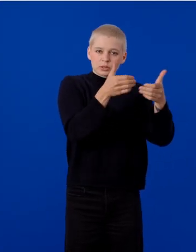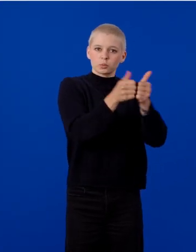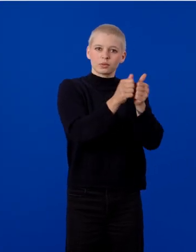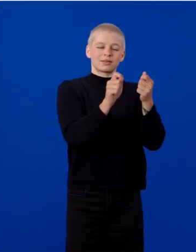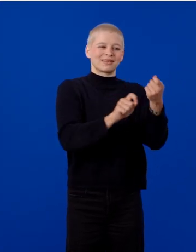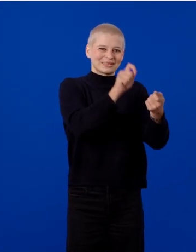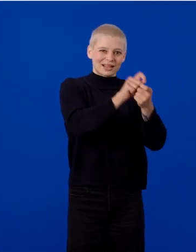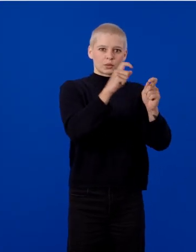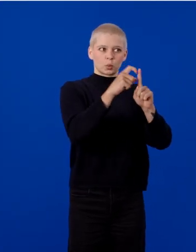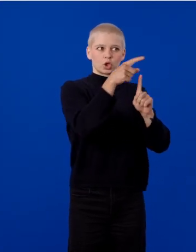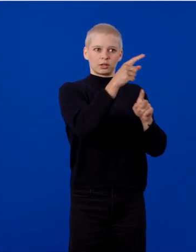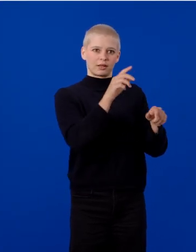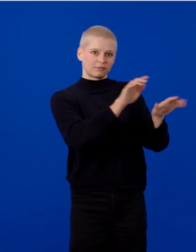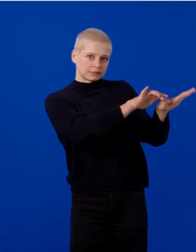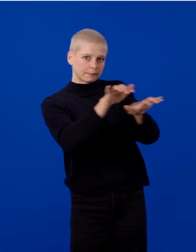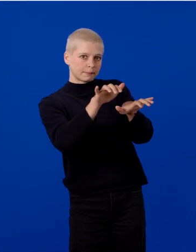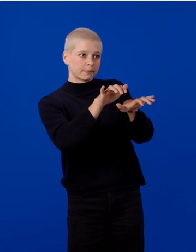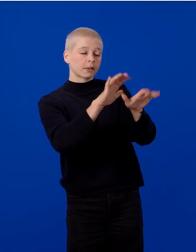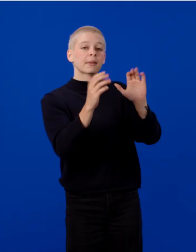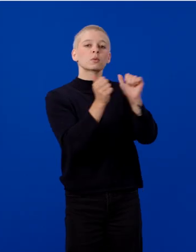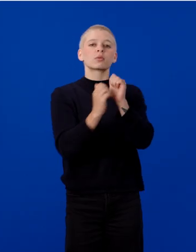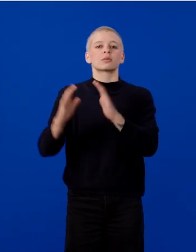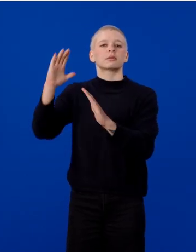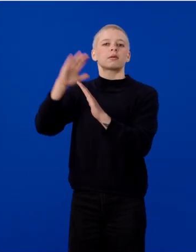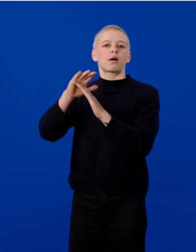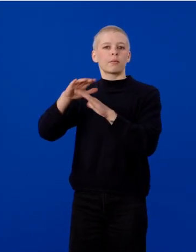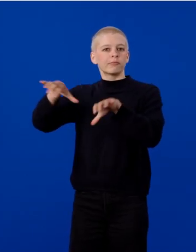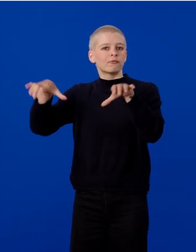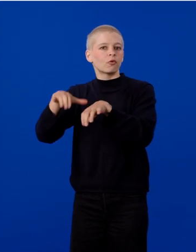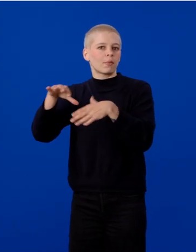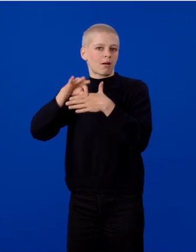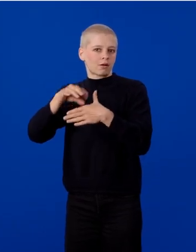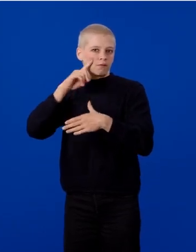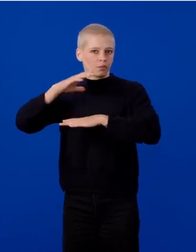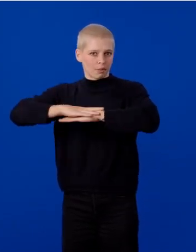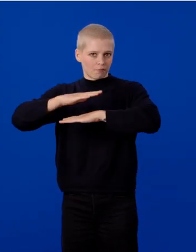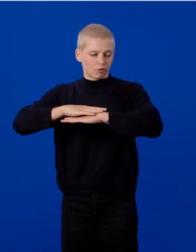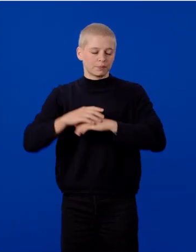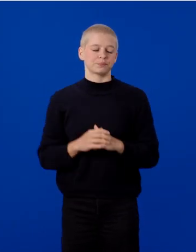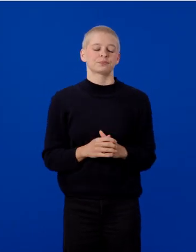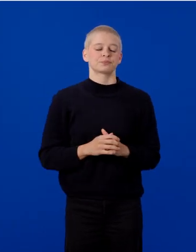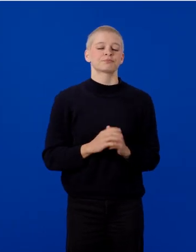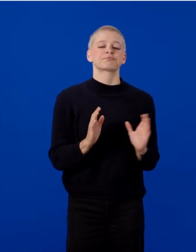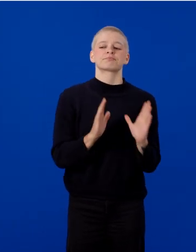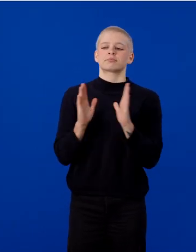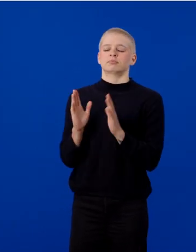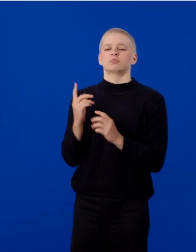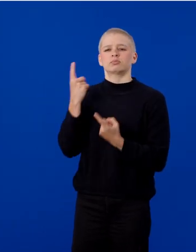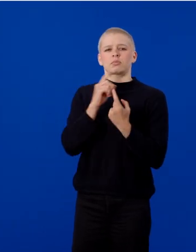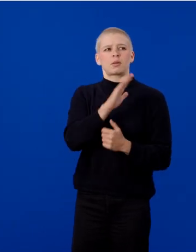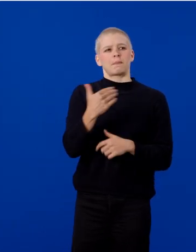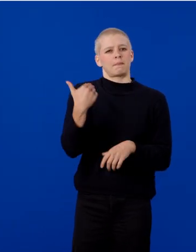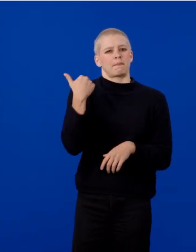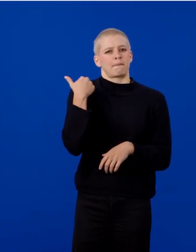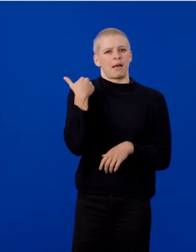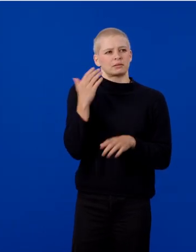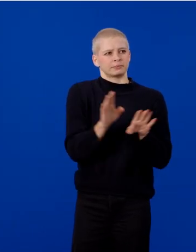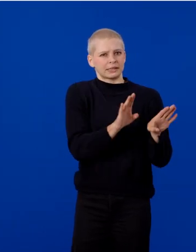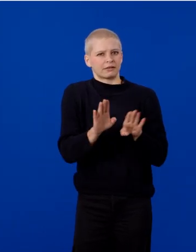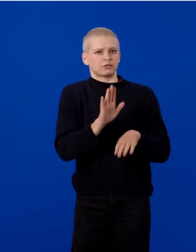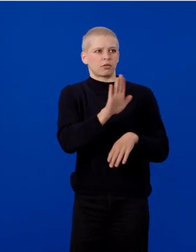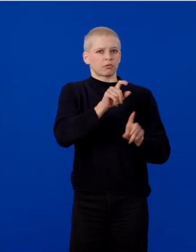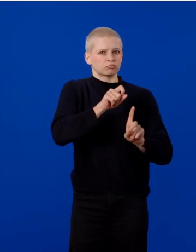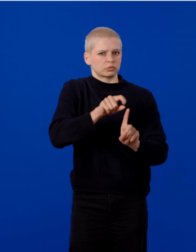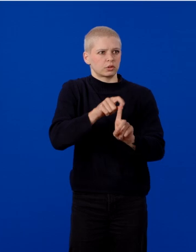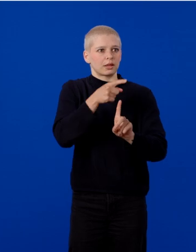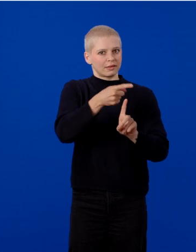they've entered versus the top performing content on the platform. Then, we also consider a user's past behavior and signals that they've